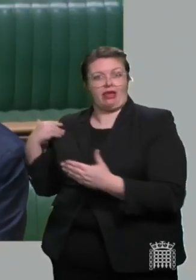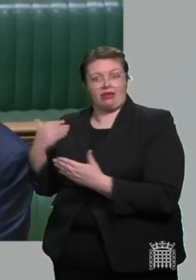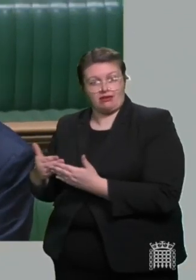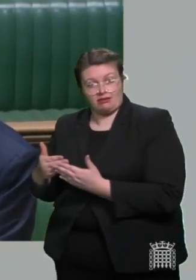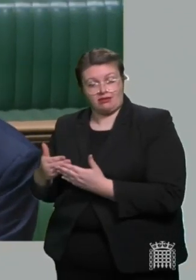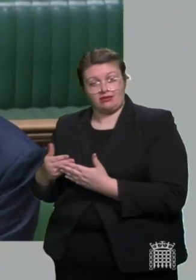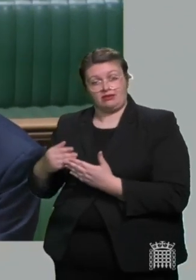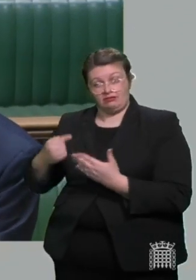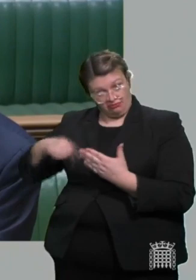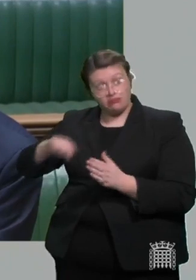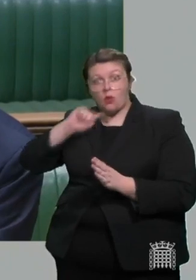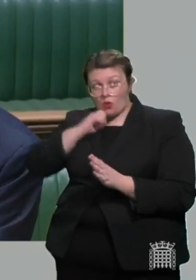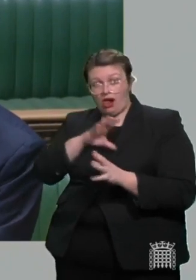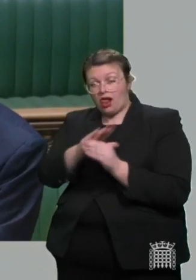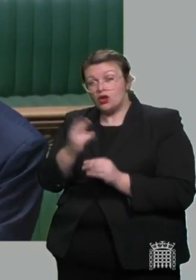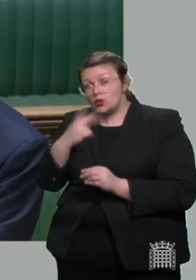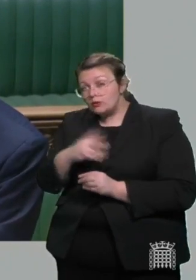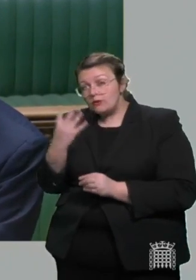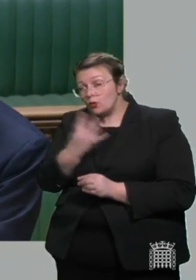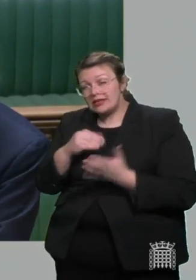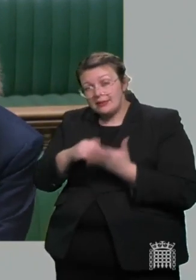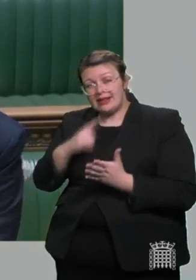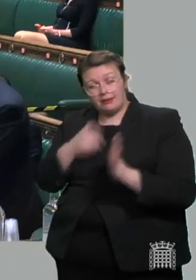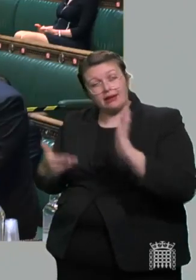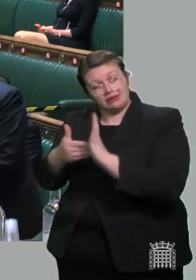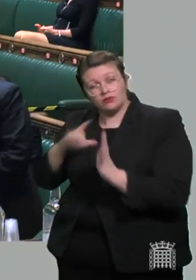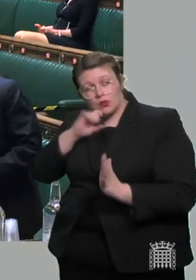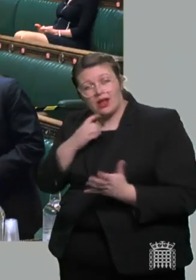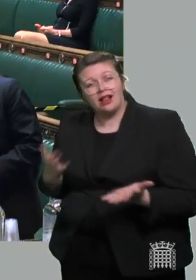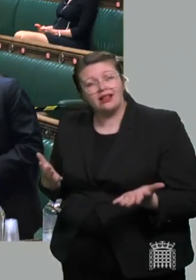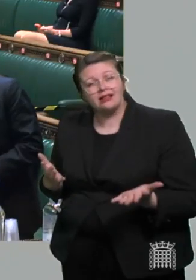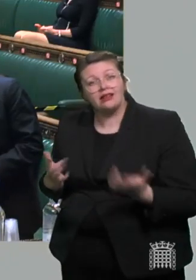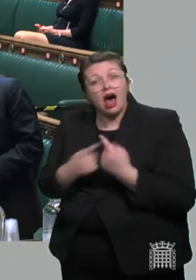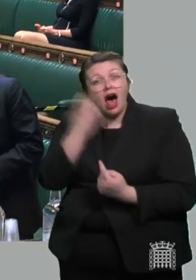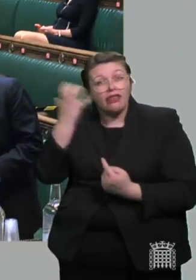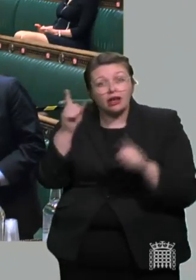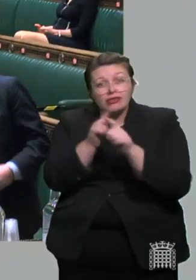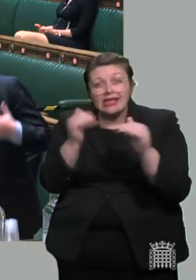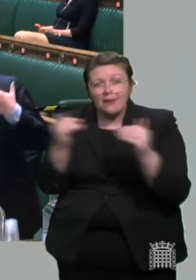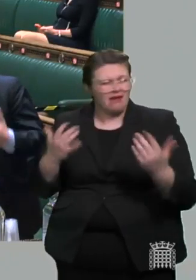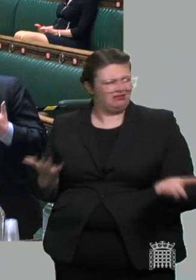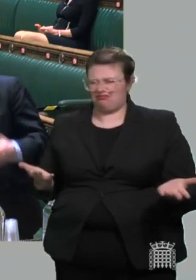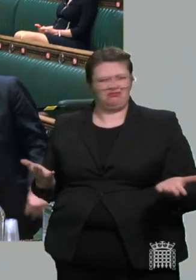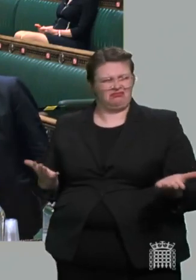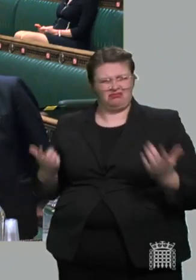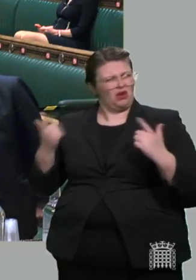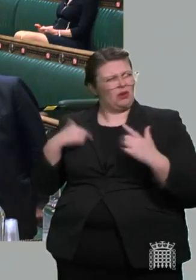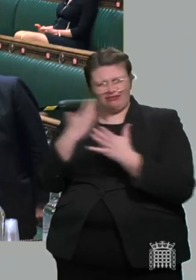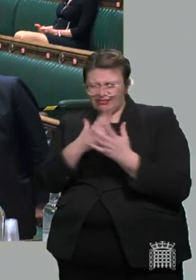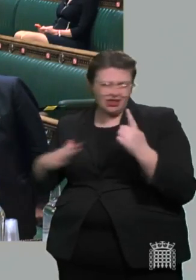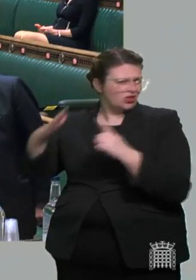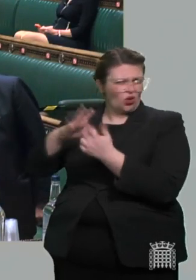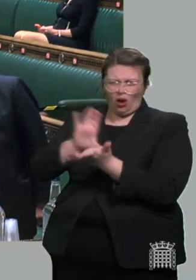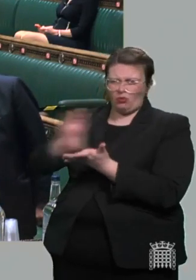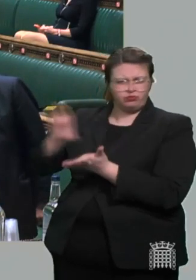another £214 million to support the people of Yemen. There are very few other countries in the world, Mr Speaker, that have that kind of